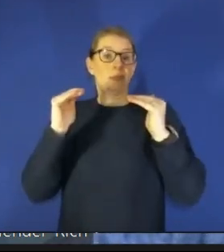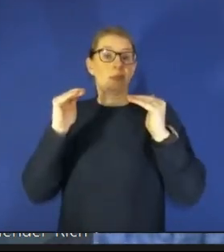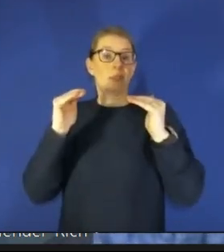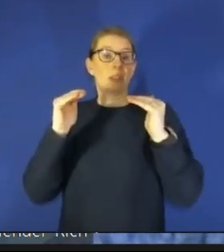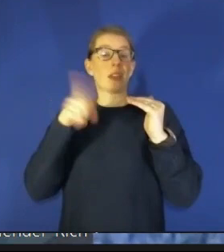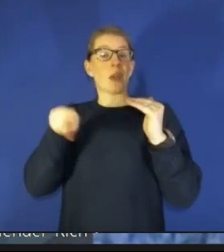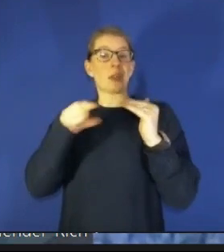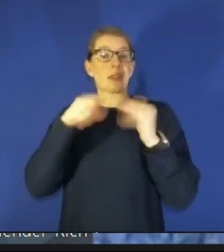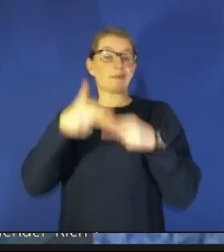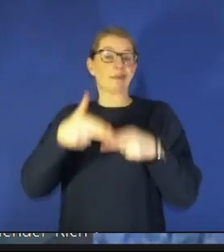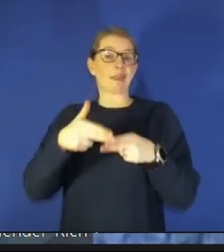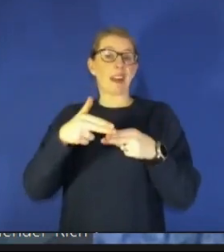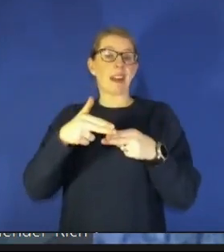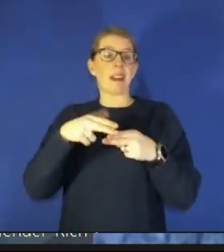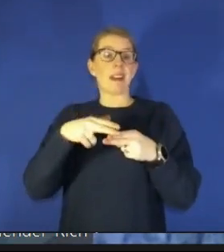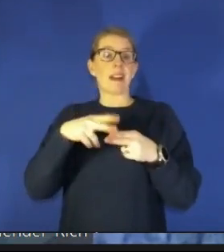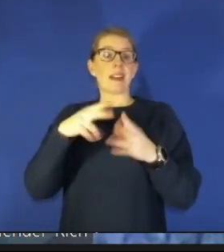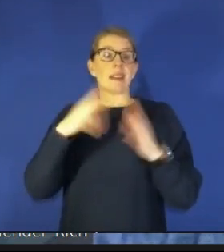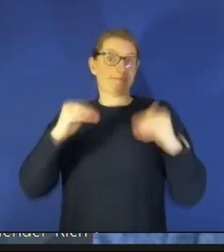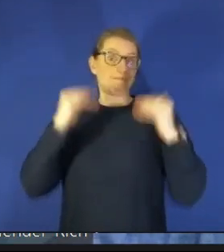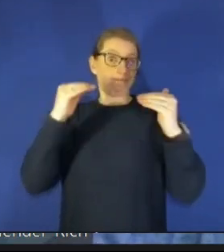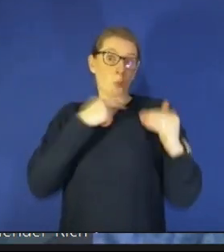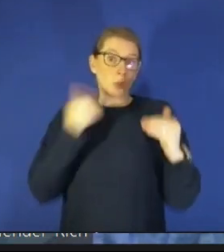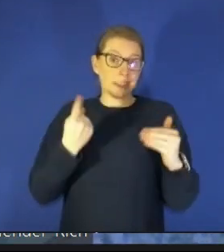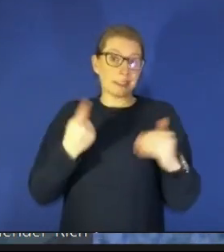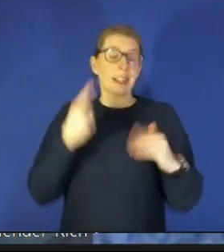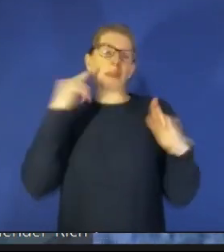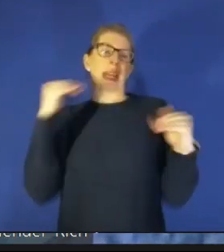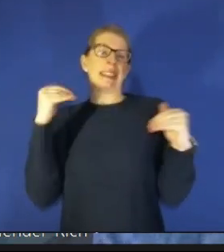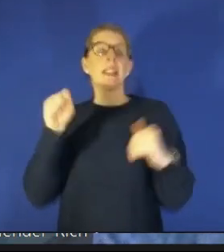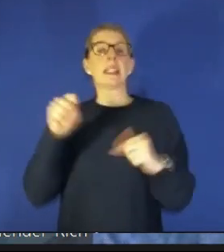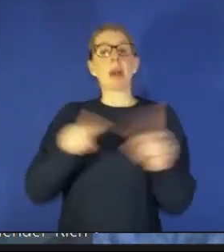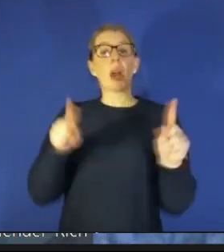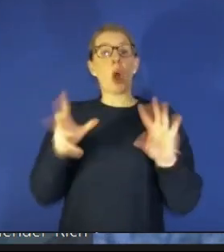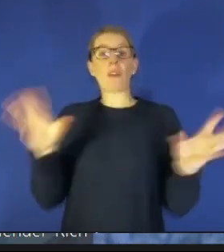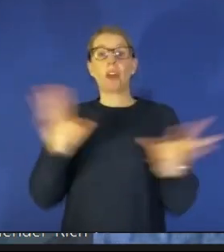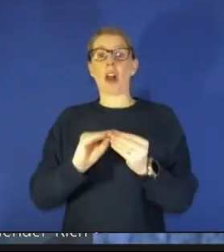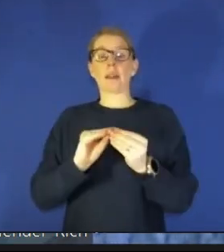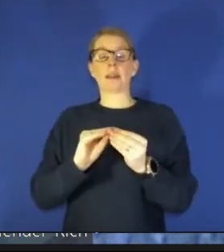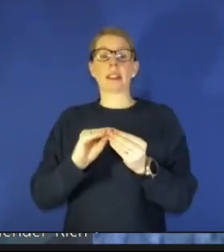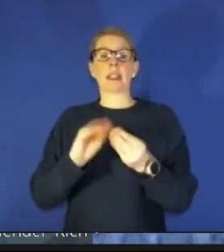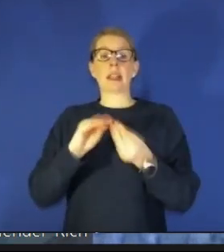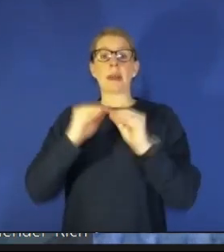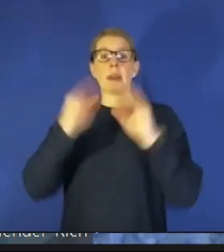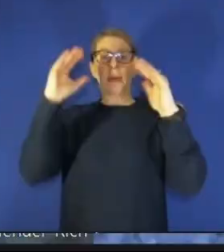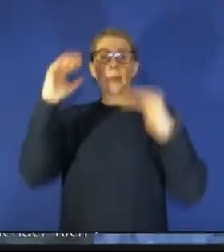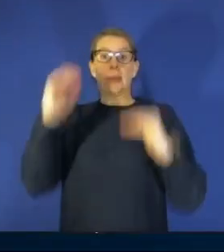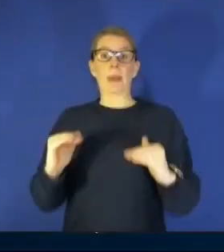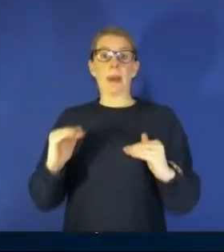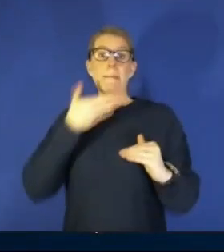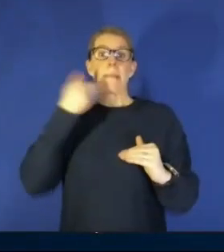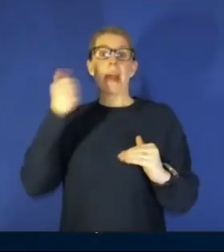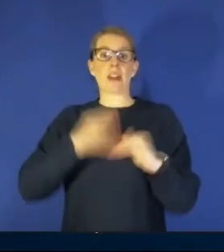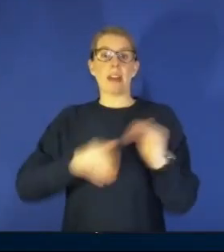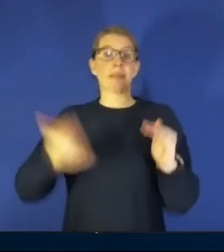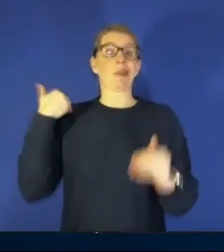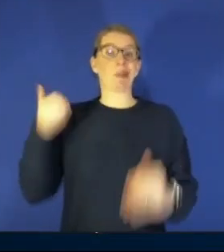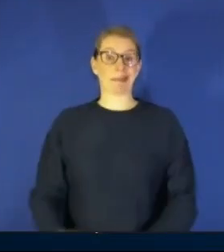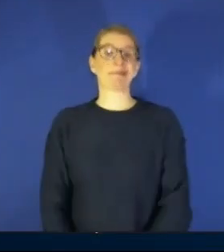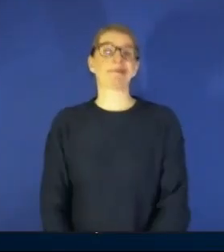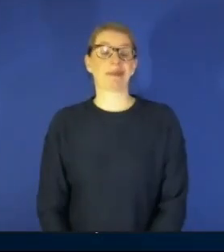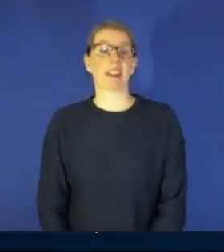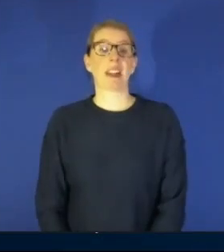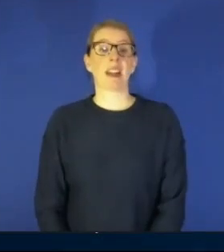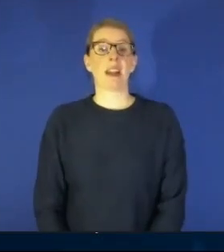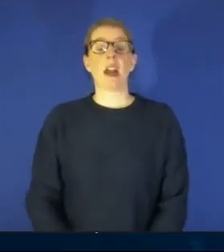risk, which I believe is something we would expect. But overall, we're in a much better place than we have been. That's some good news. A question we get,